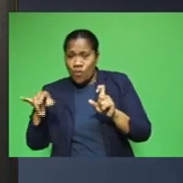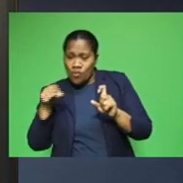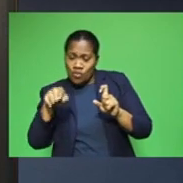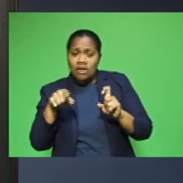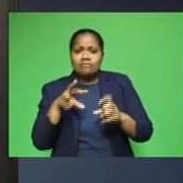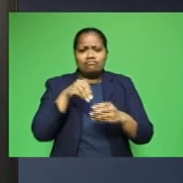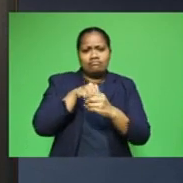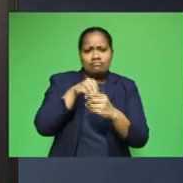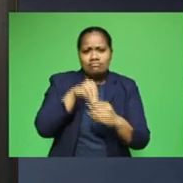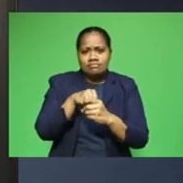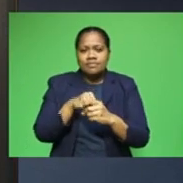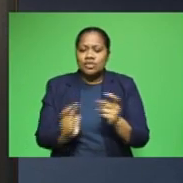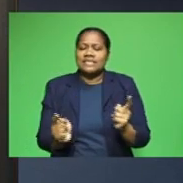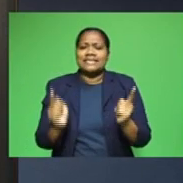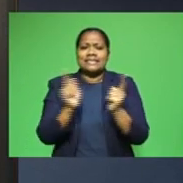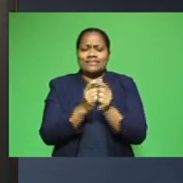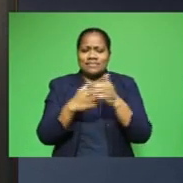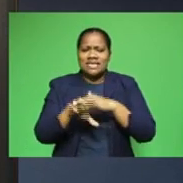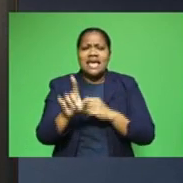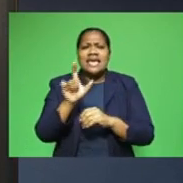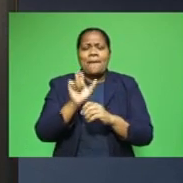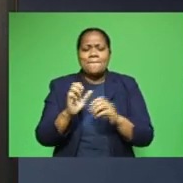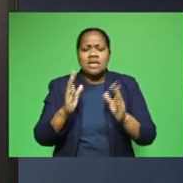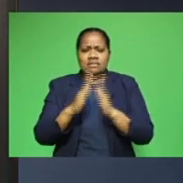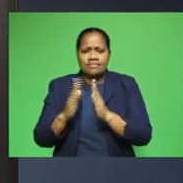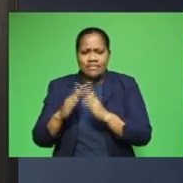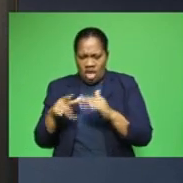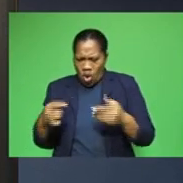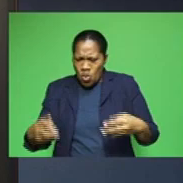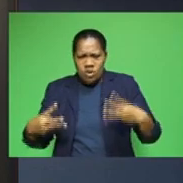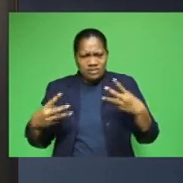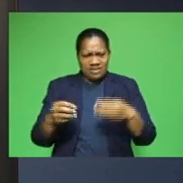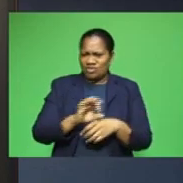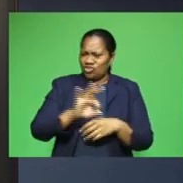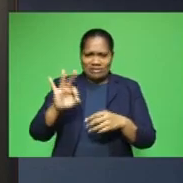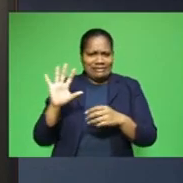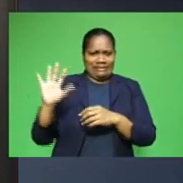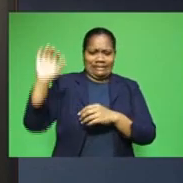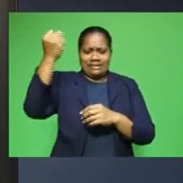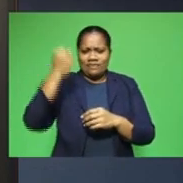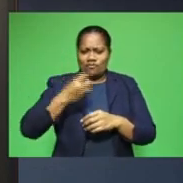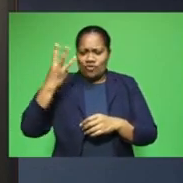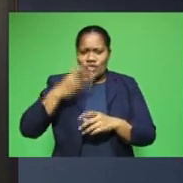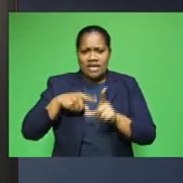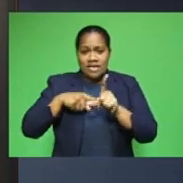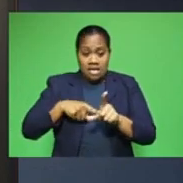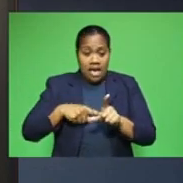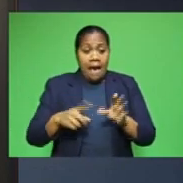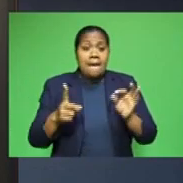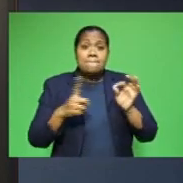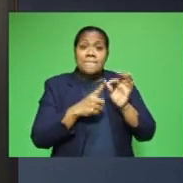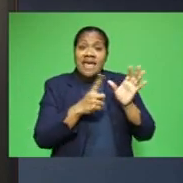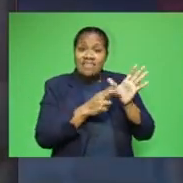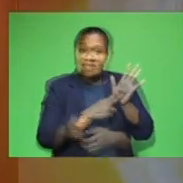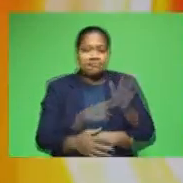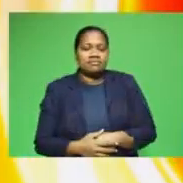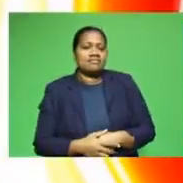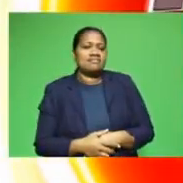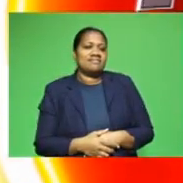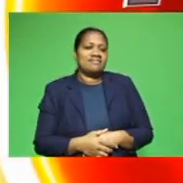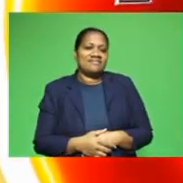at Campbelltown, a venue where the Warriors have not tasted success in 13 years, while the Panthers were unbeaten this season.